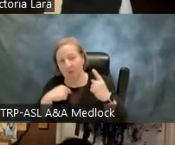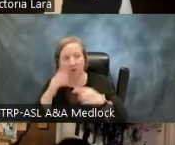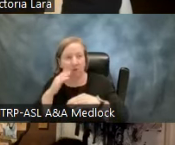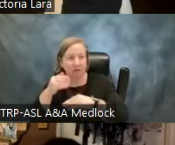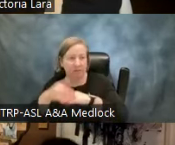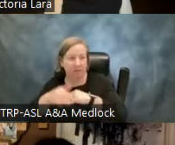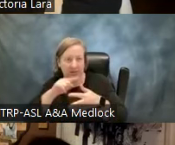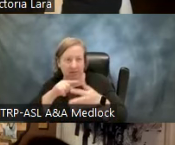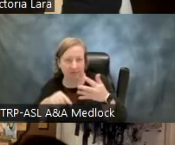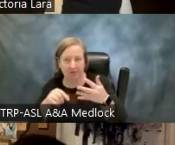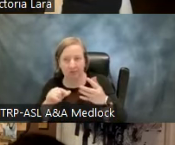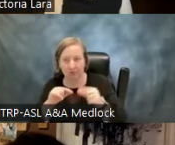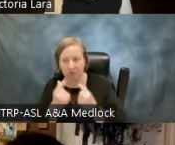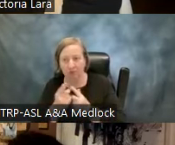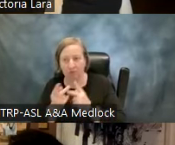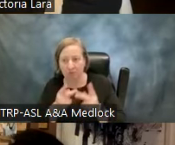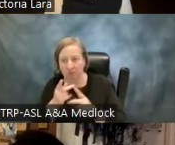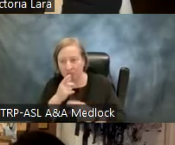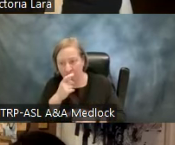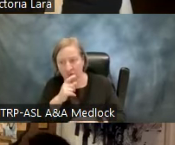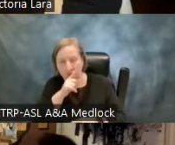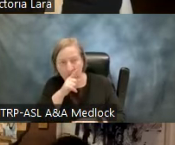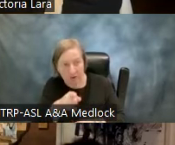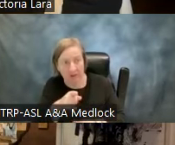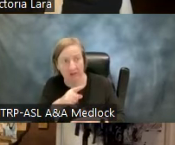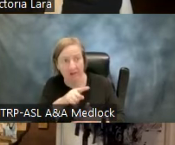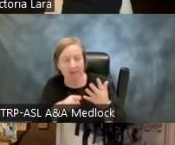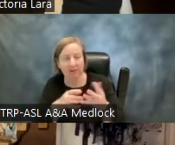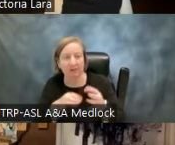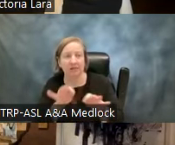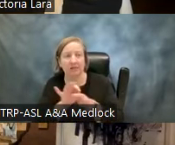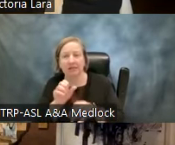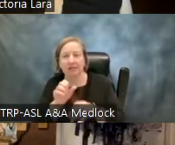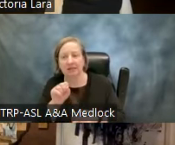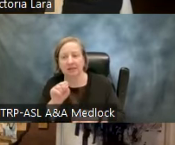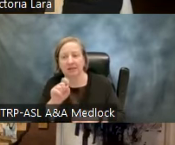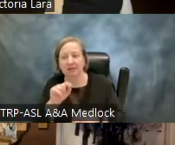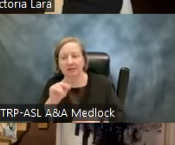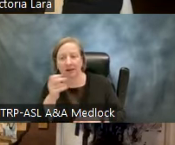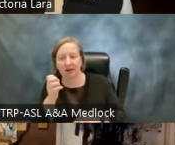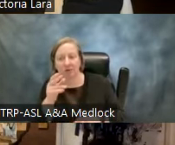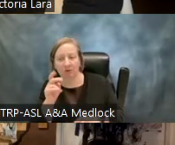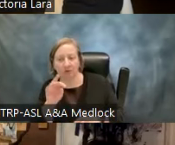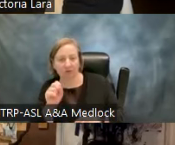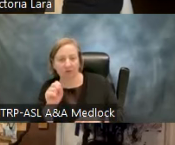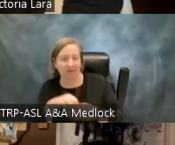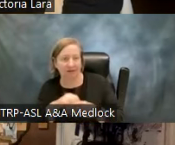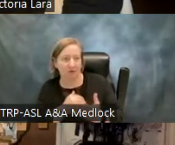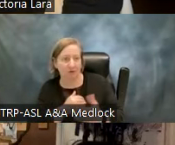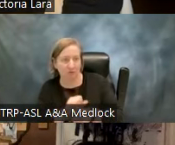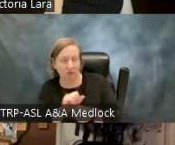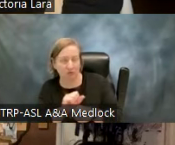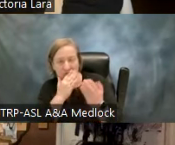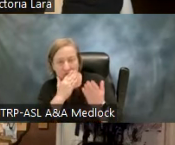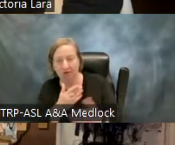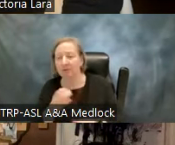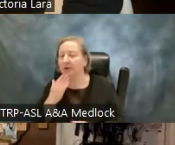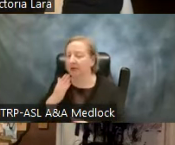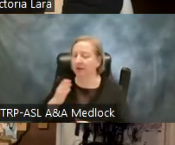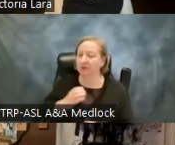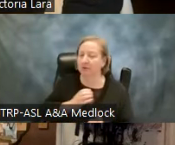to the group of people who are really key stakeholders in our work. Thank you. Thank you, Commissioner. I